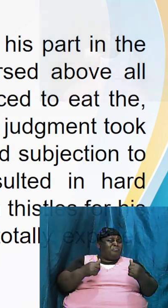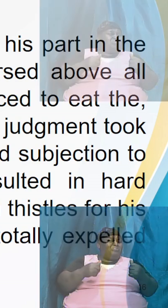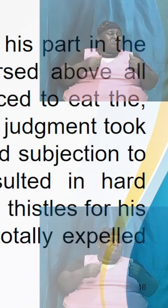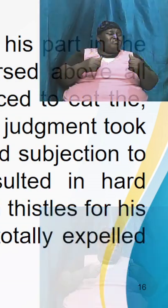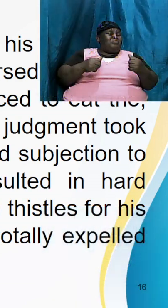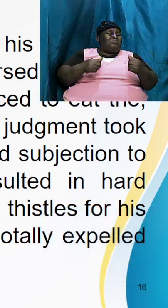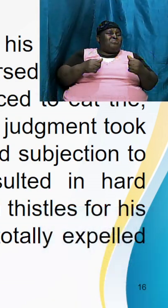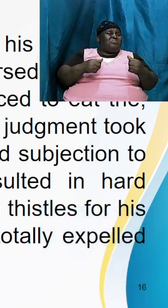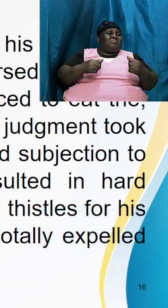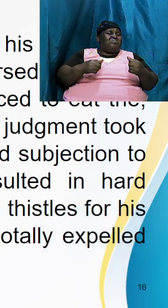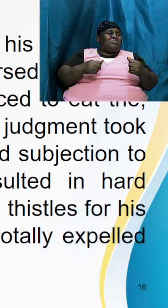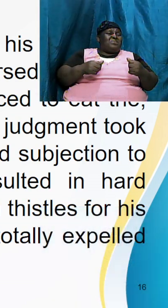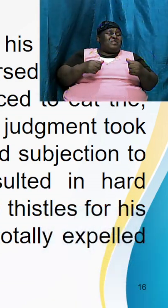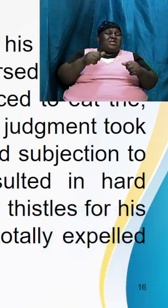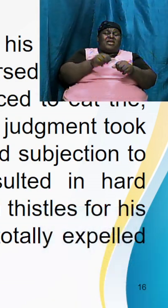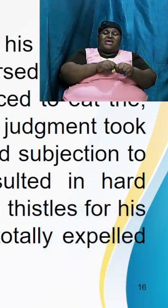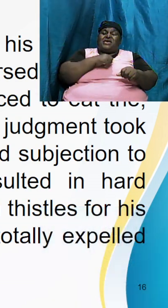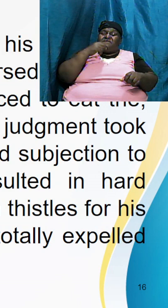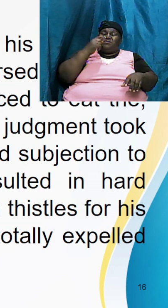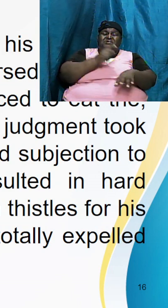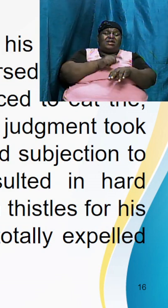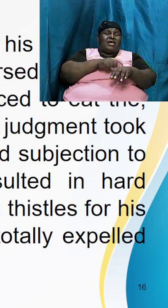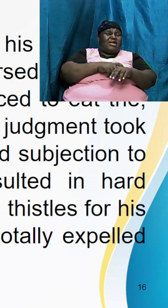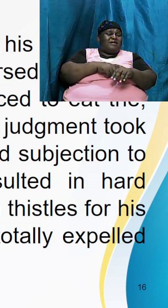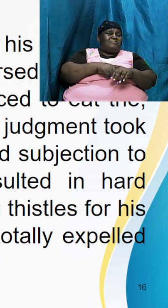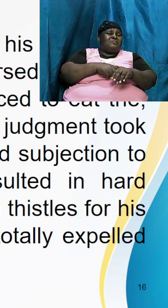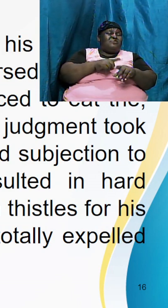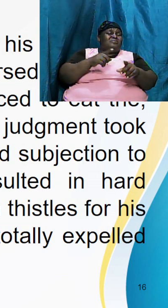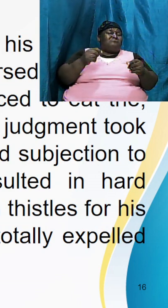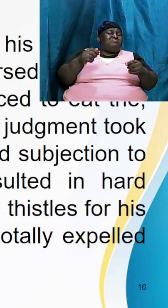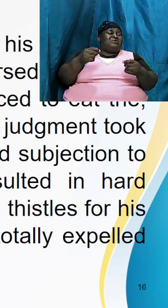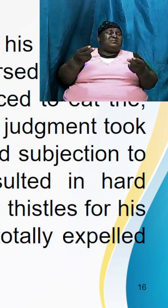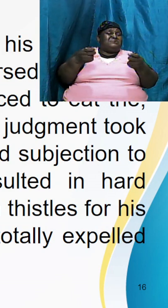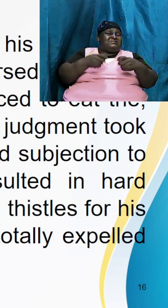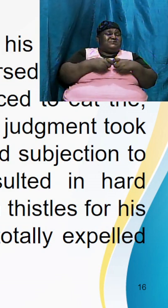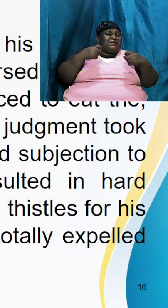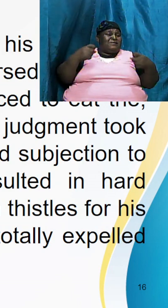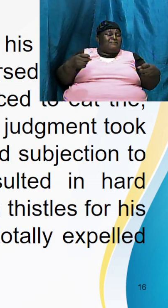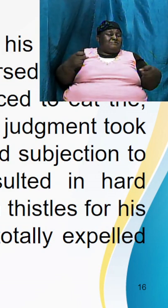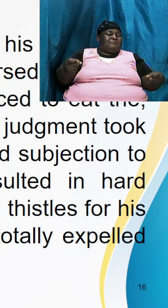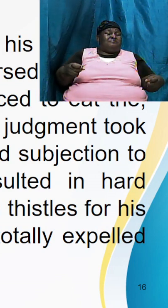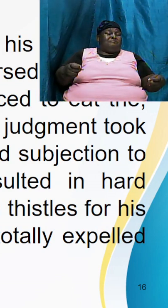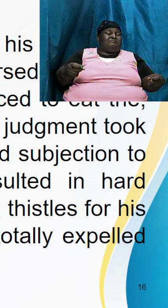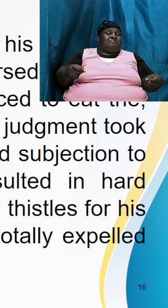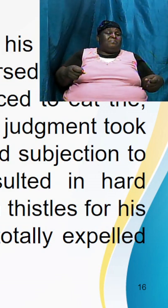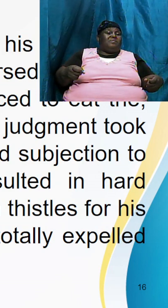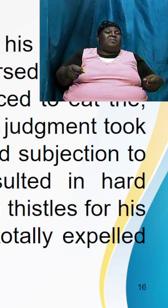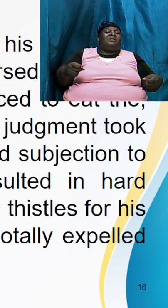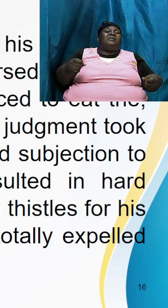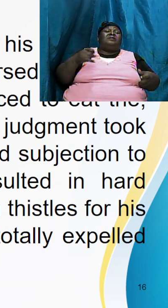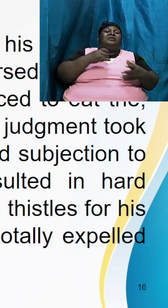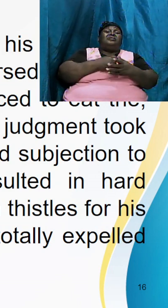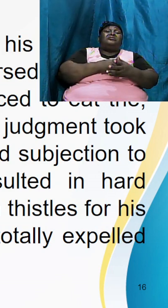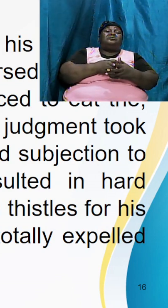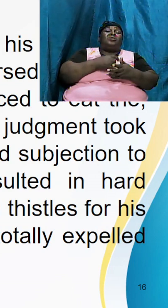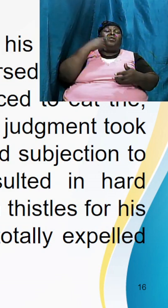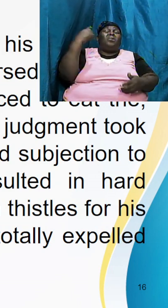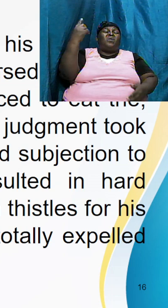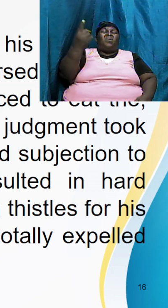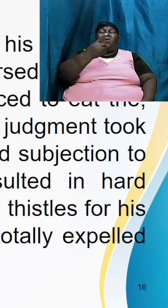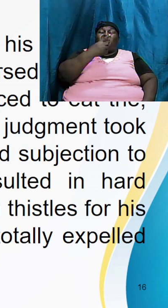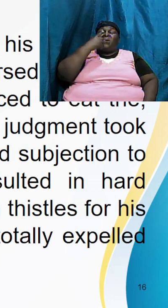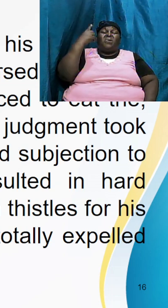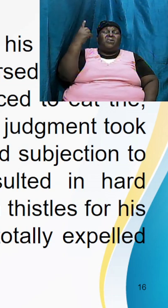prevail every time that we allow sin to get the upper hand it is going to always